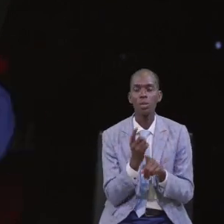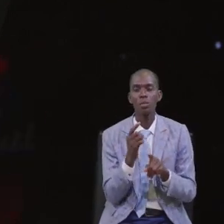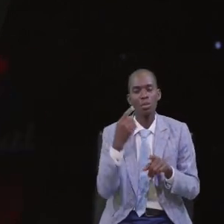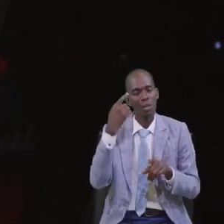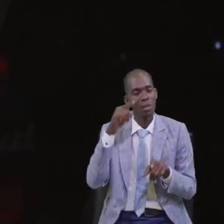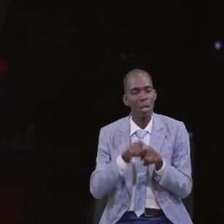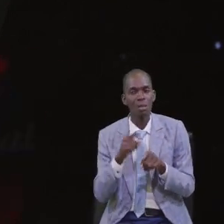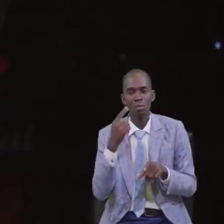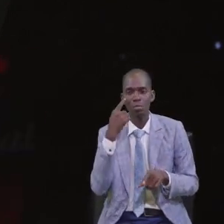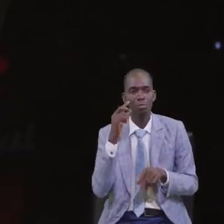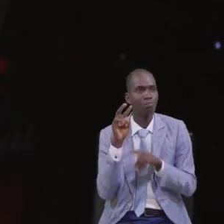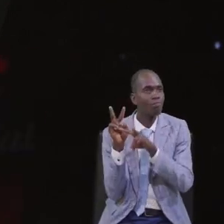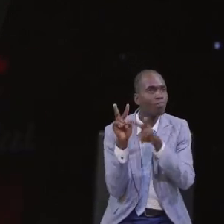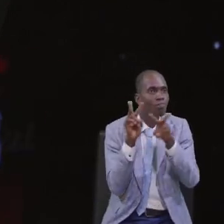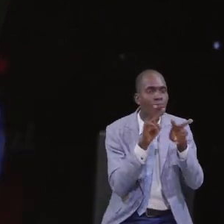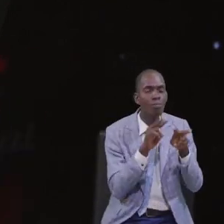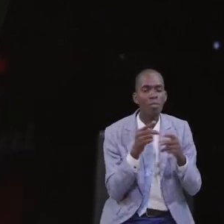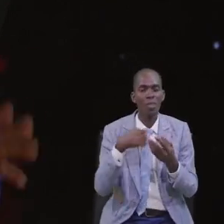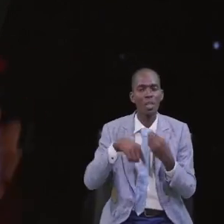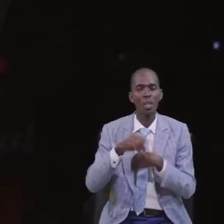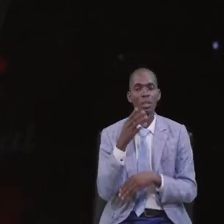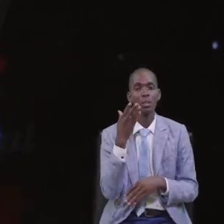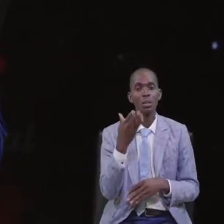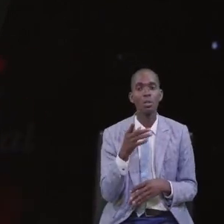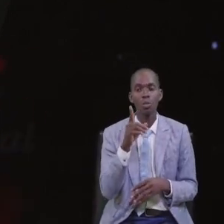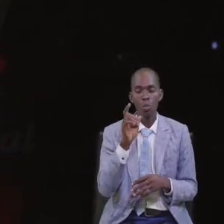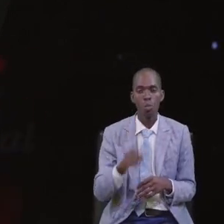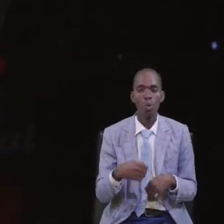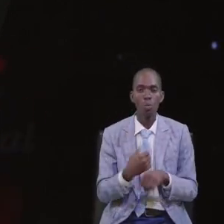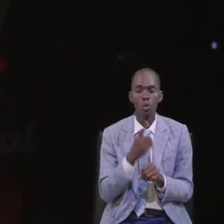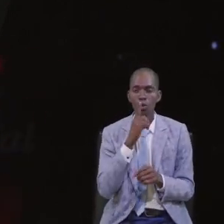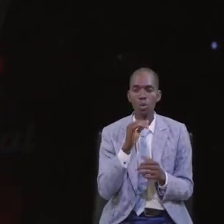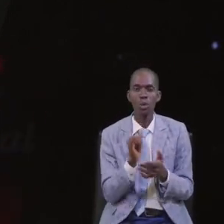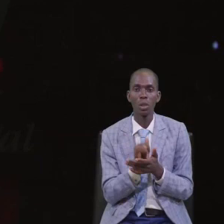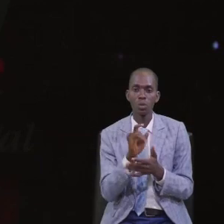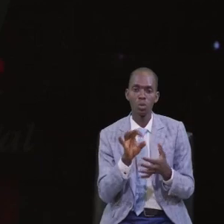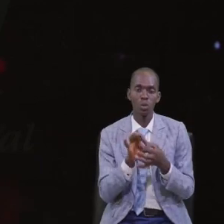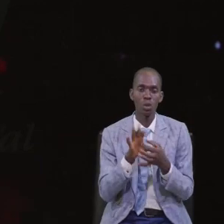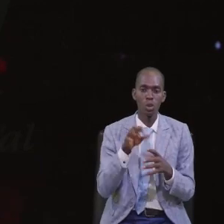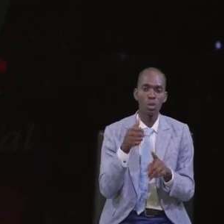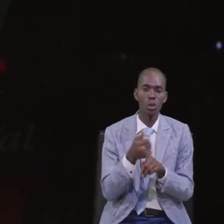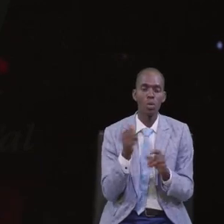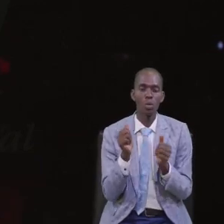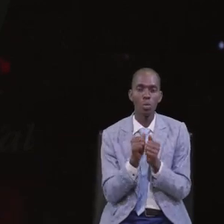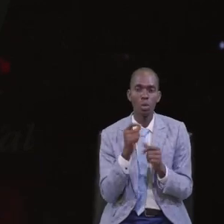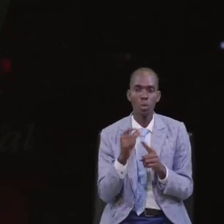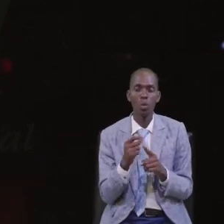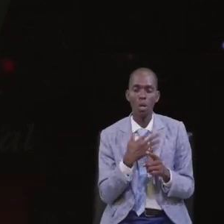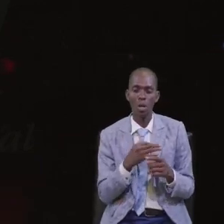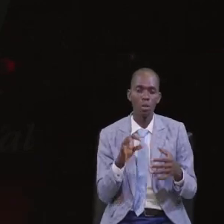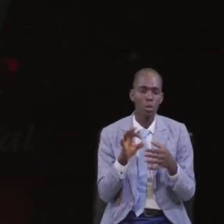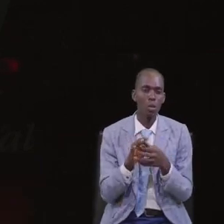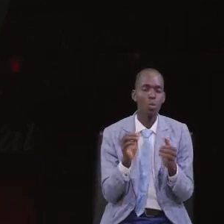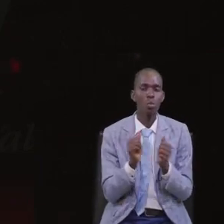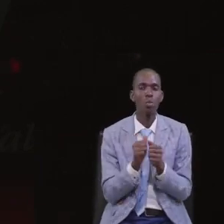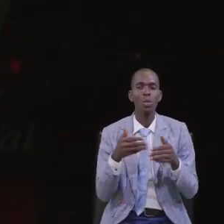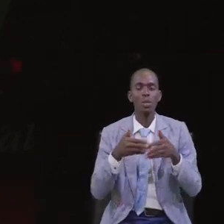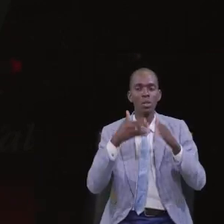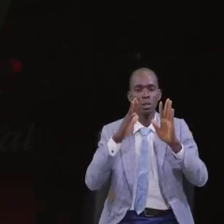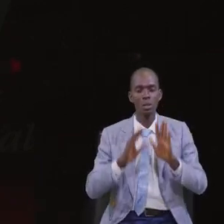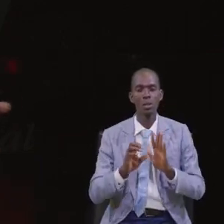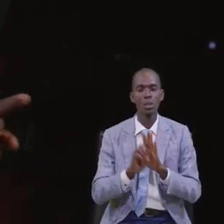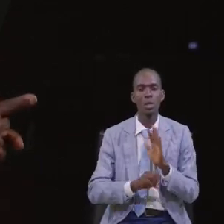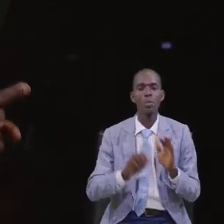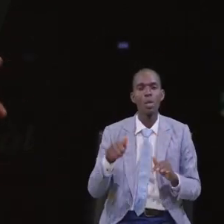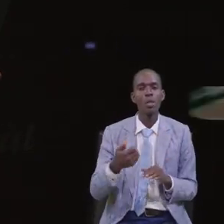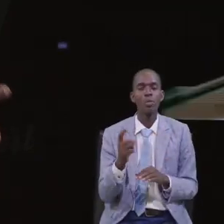you ought to help yourself and make sure you connect with the word and you connect with leadership anywhere you are.